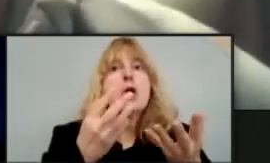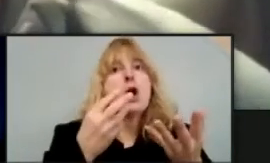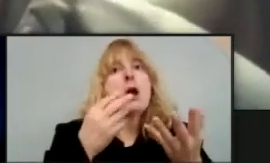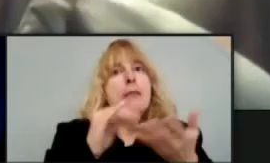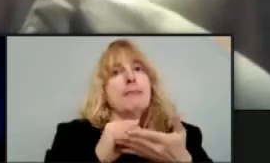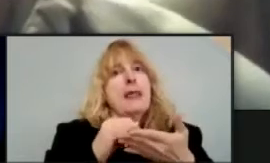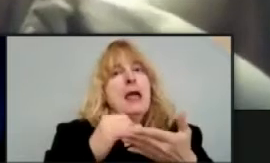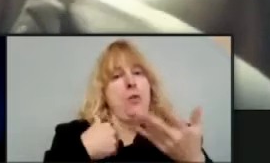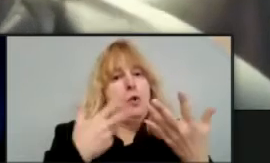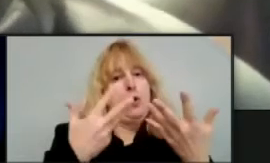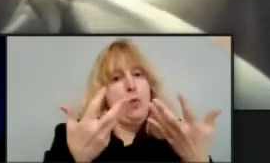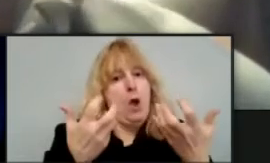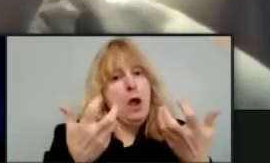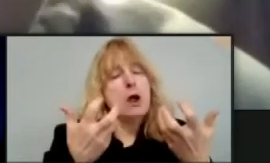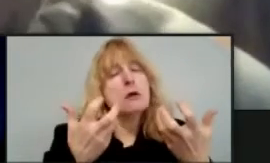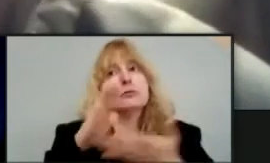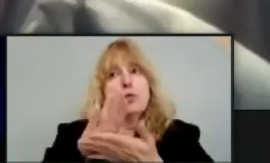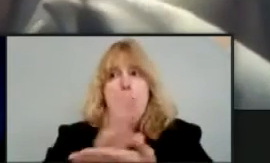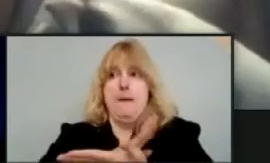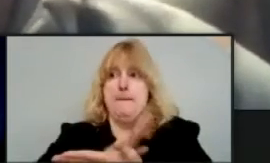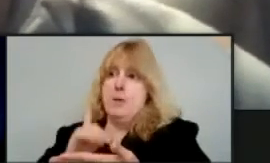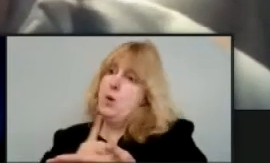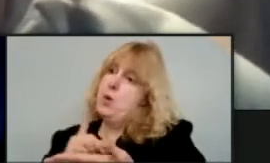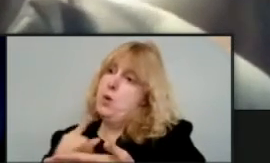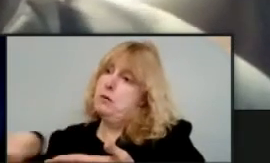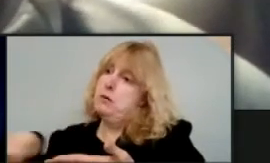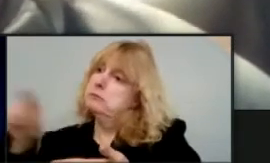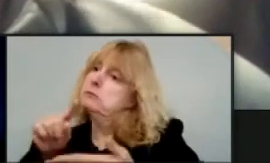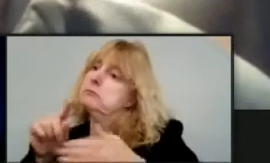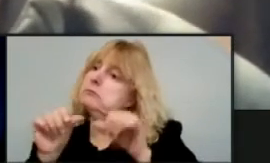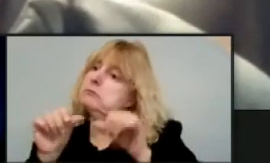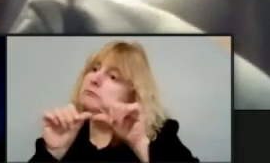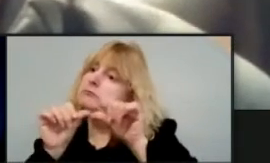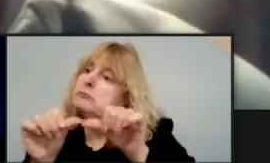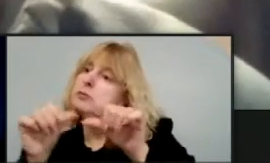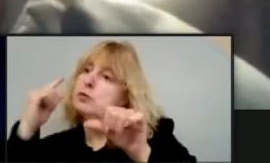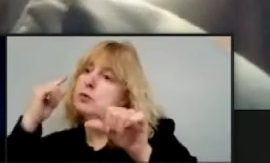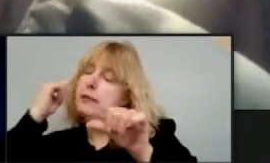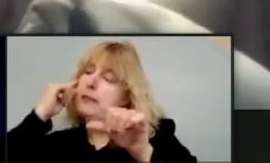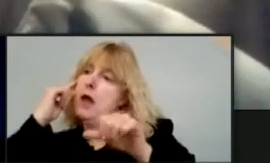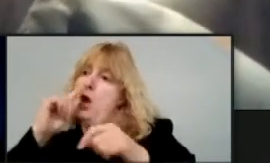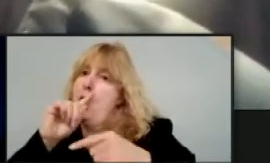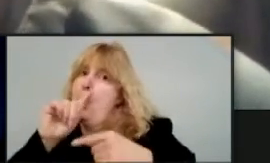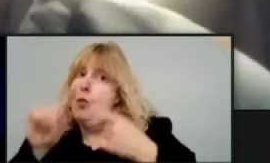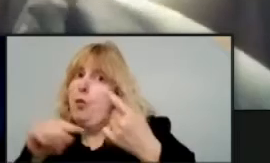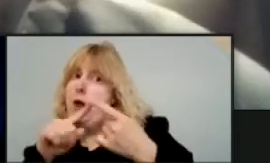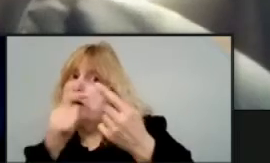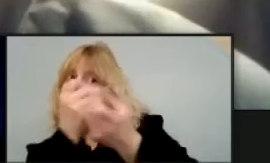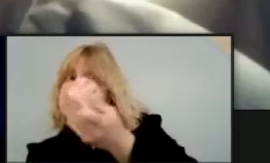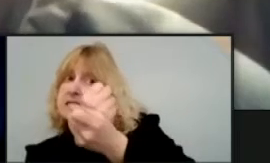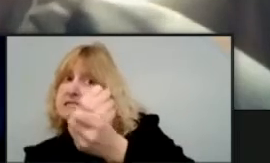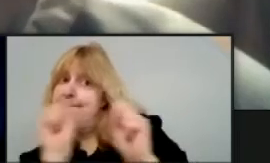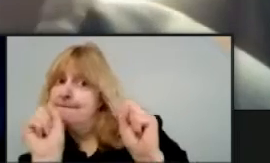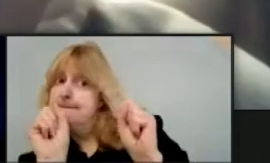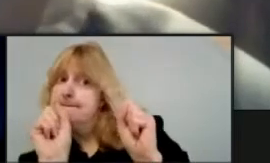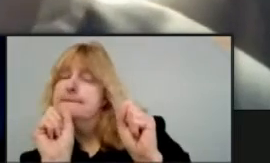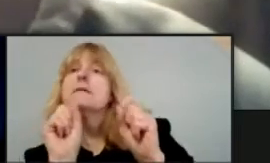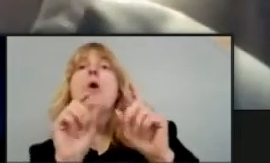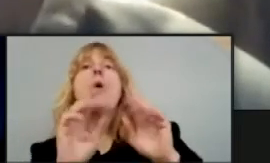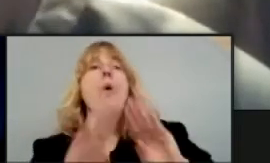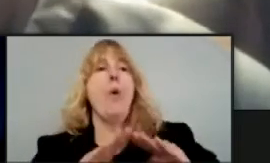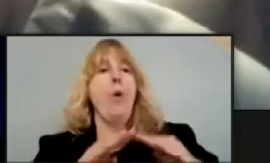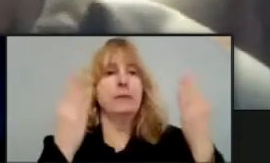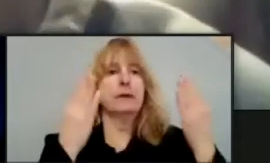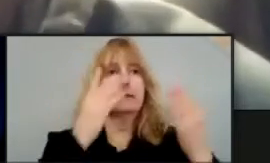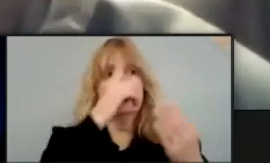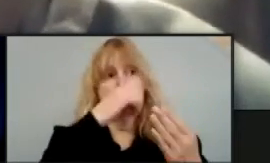to be consistent with our original thinking about when it is safe to open for in-person learning. And that's based